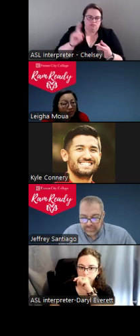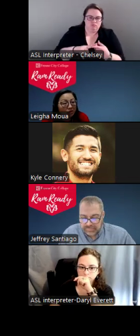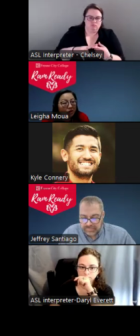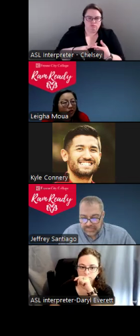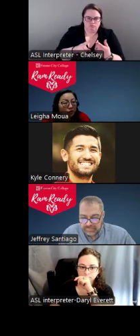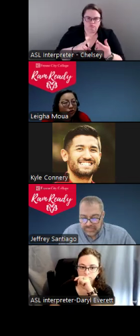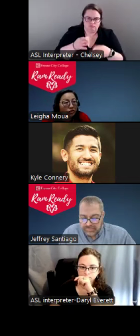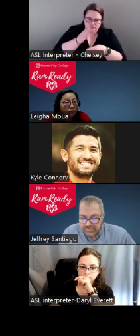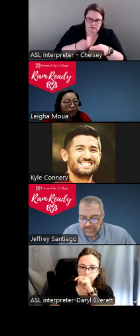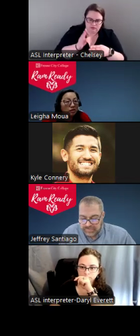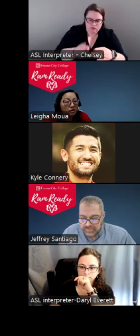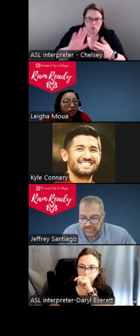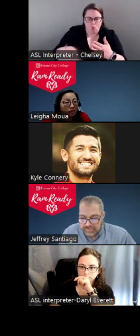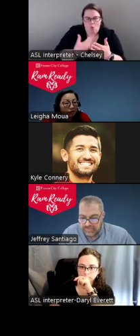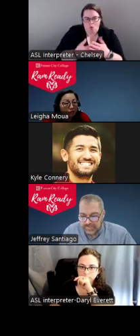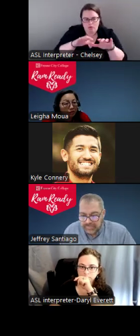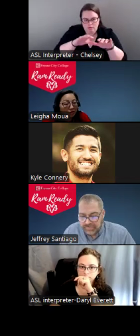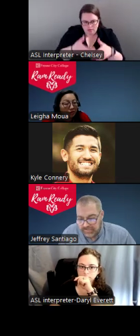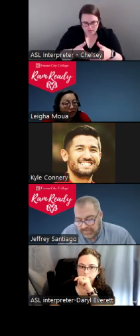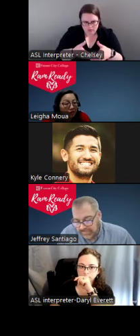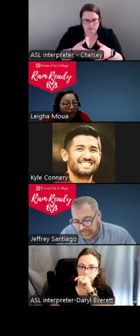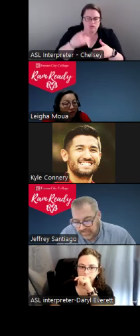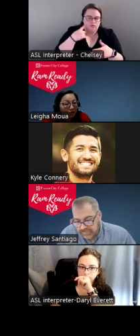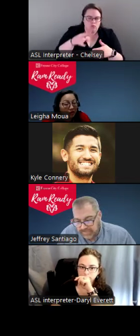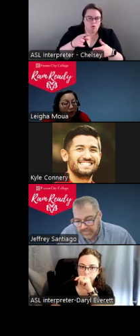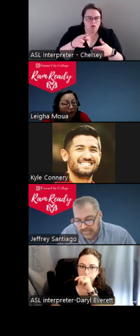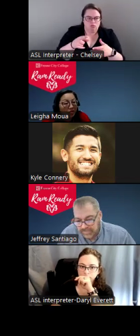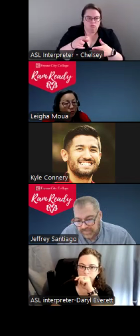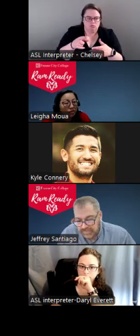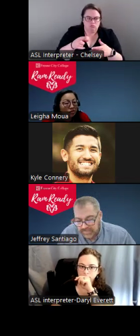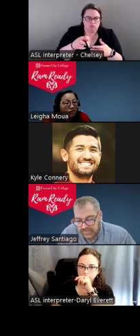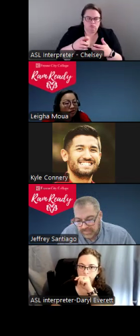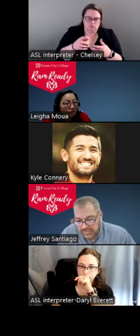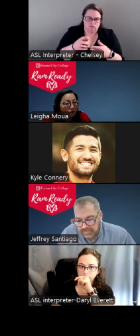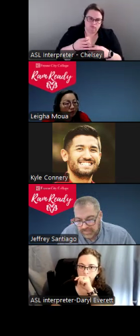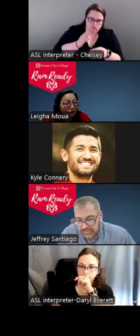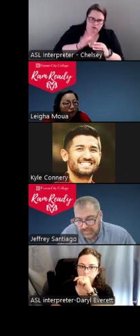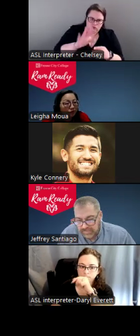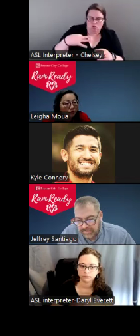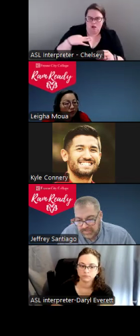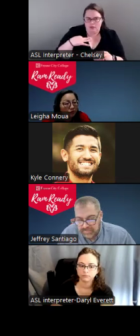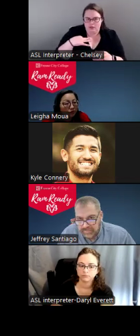requirements in order to meet the application process.